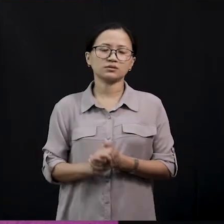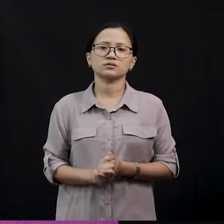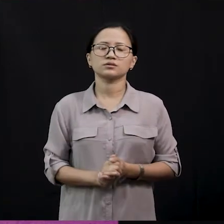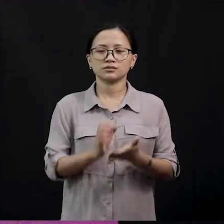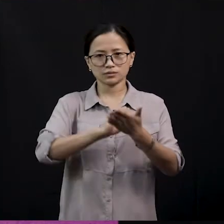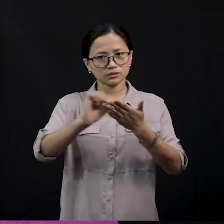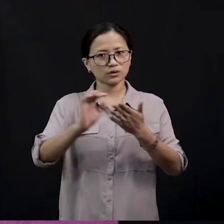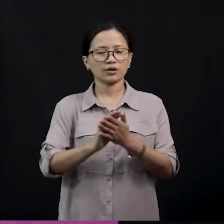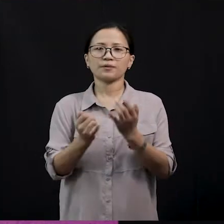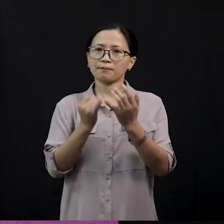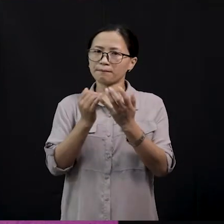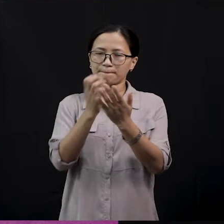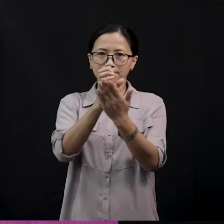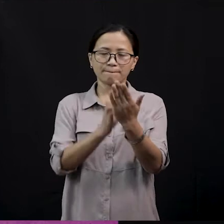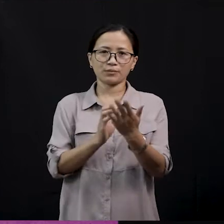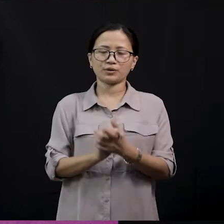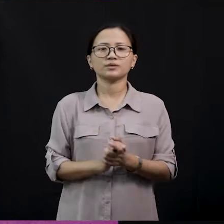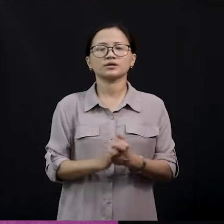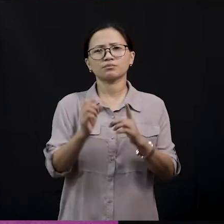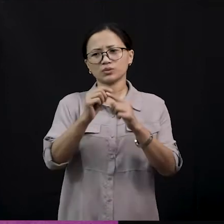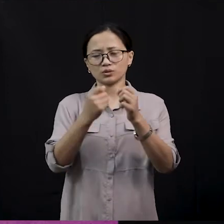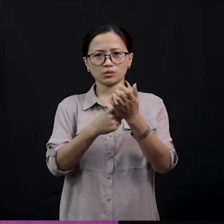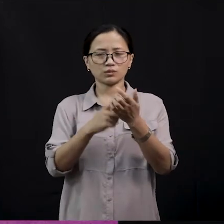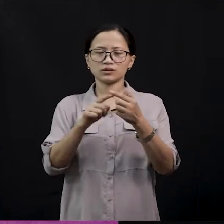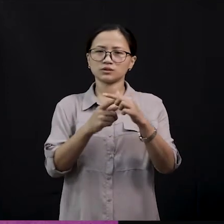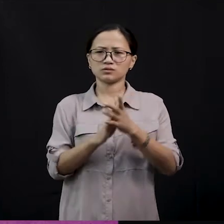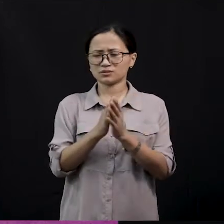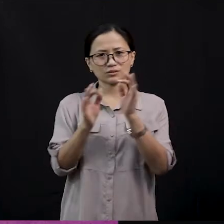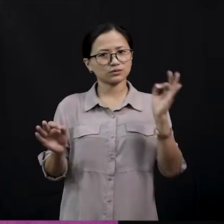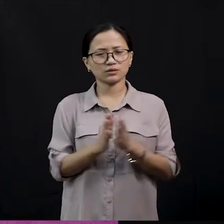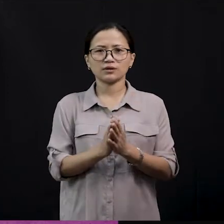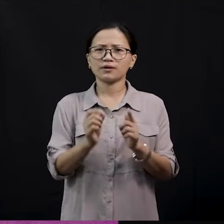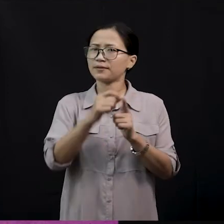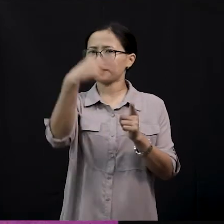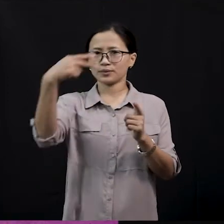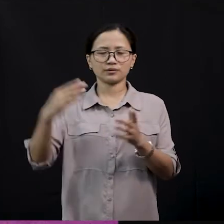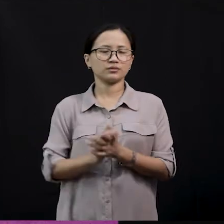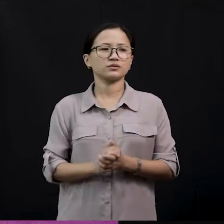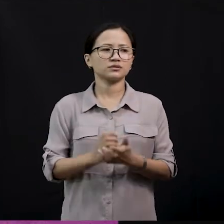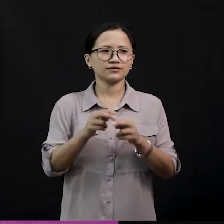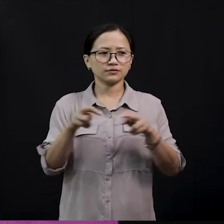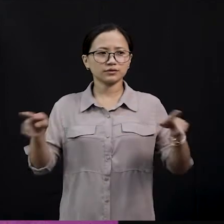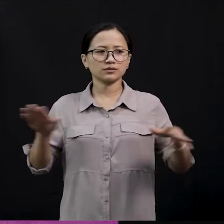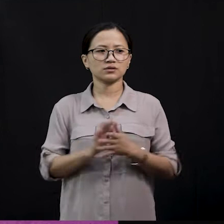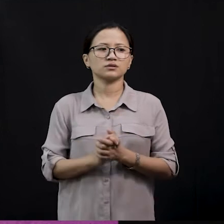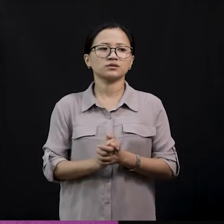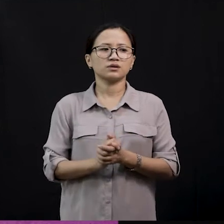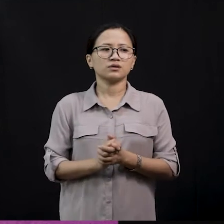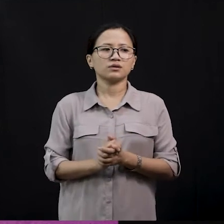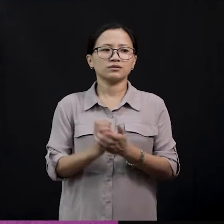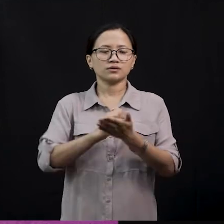writes poetry, known as a painter who paints, a writer who writes different kinds of genre, and a playwright, that